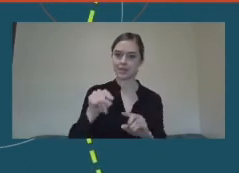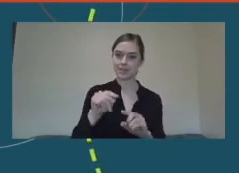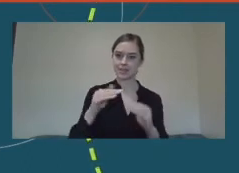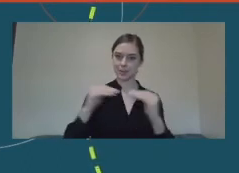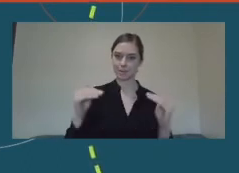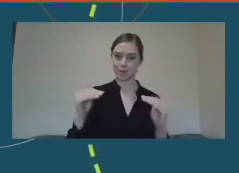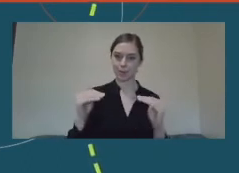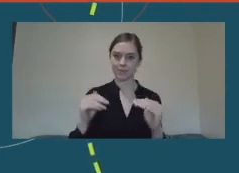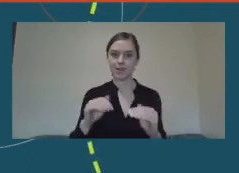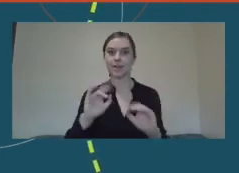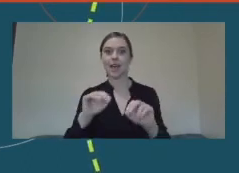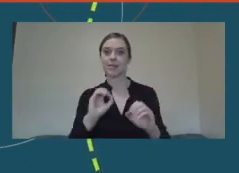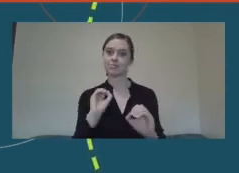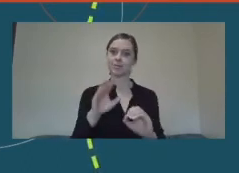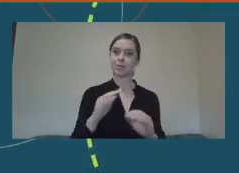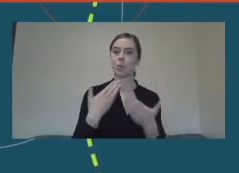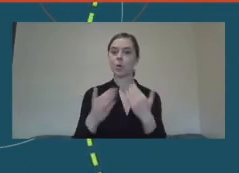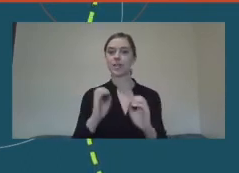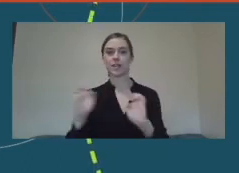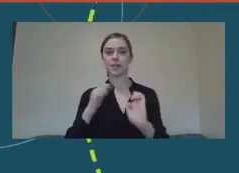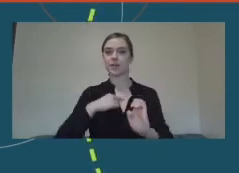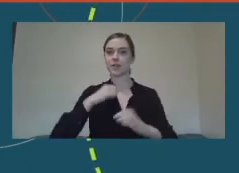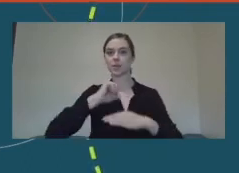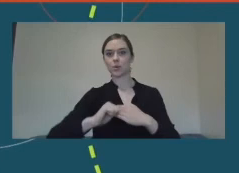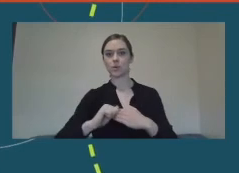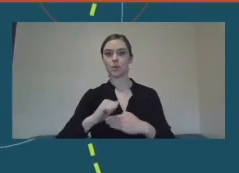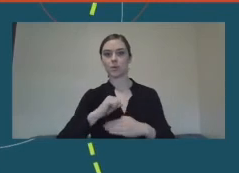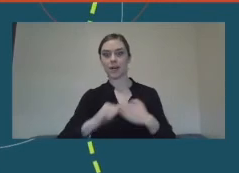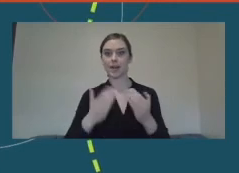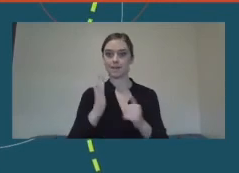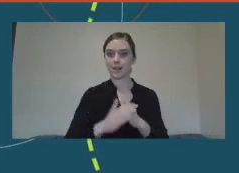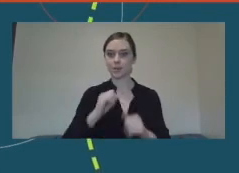kind of workouts they're doing, and the program will automatically